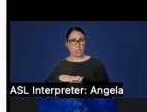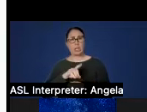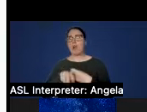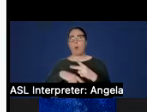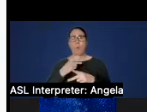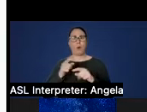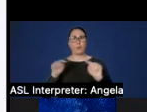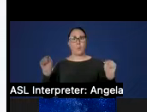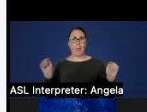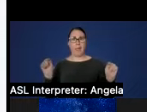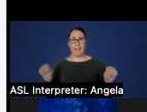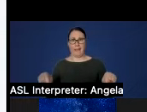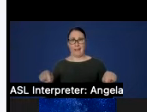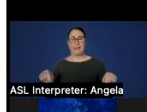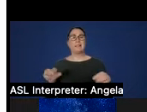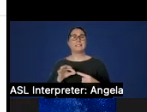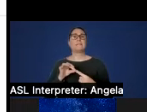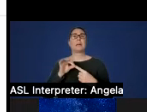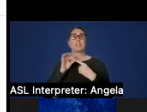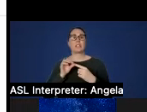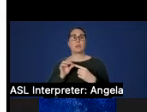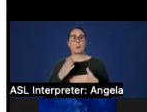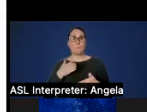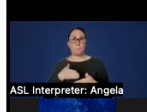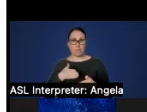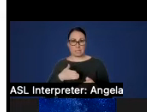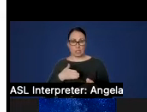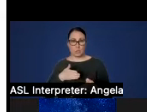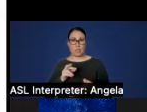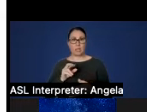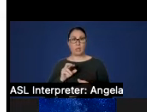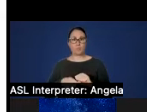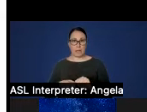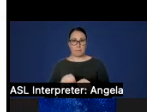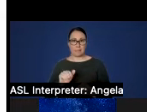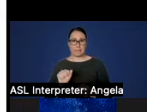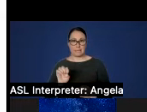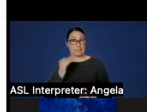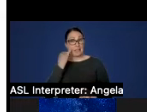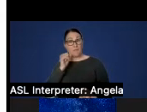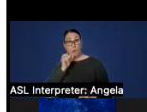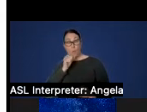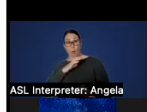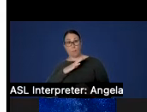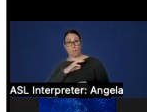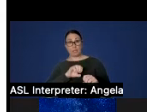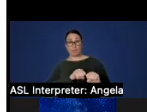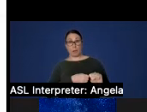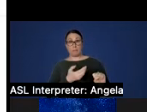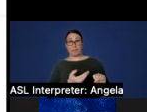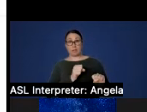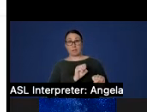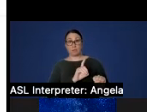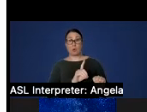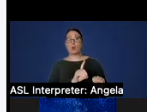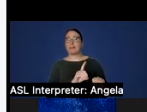when it comes to prosecuting rape cases. For example, if a woman is raped here in South Dakota, it's a matter for the state courts and the state